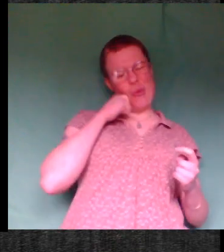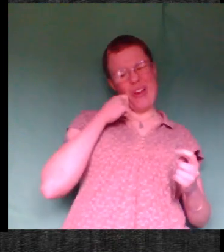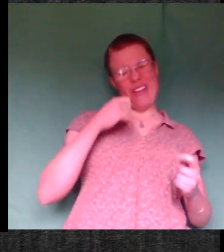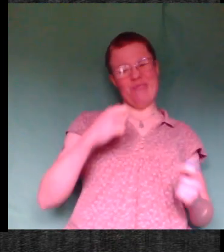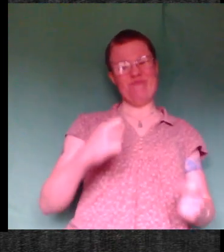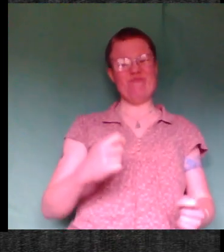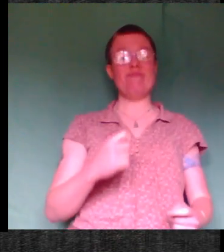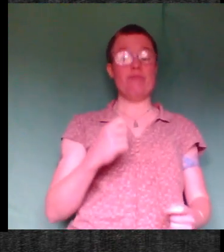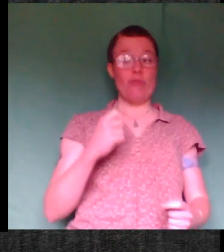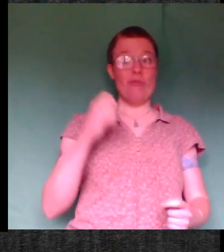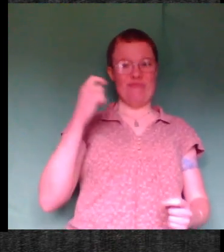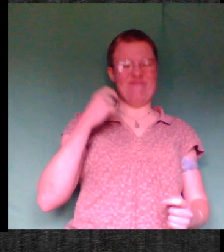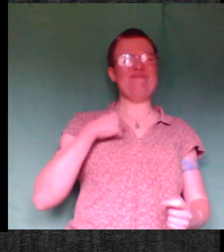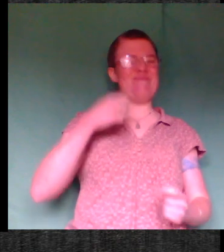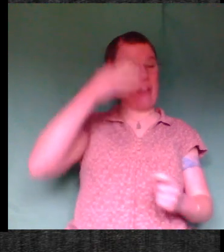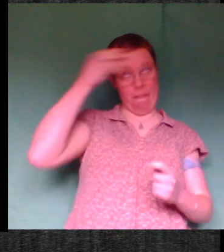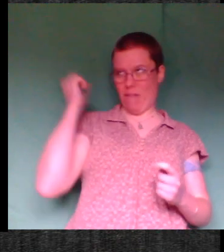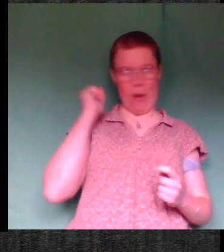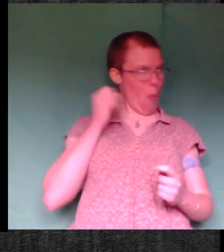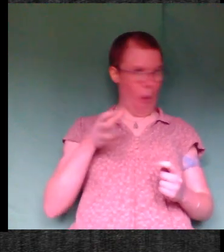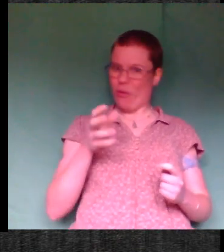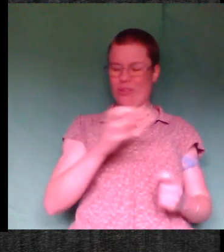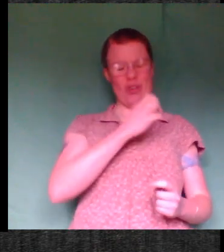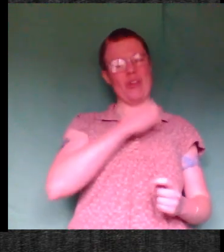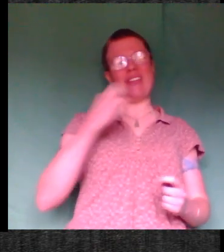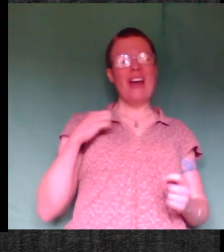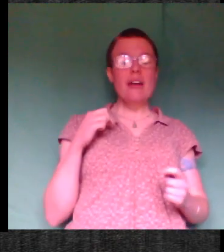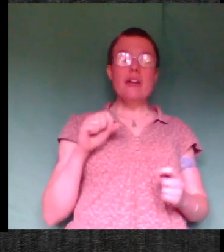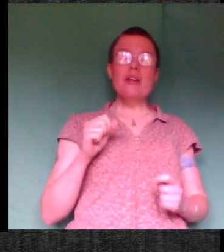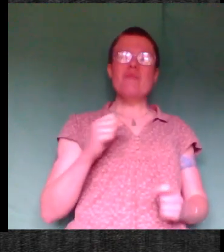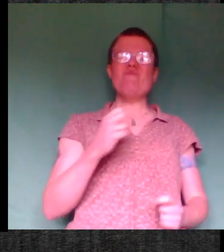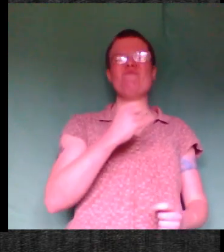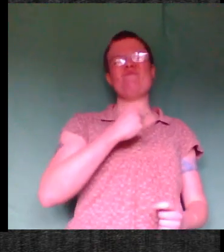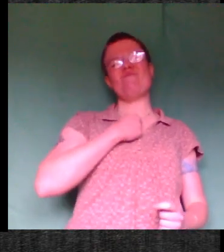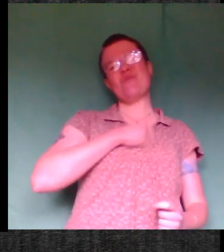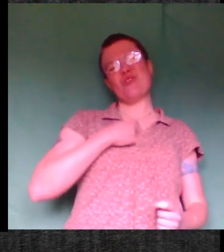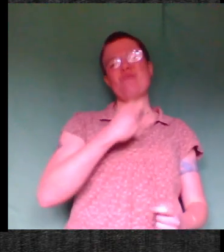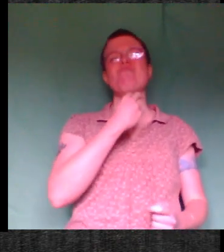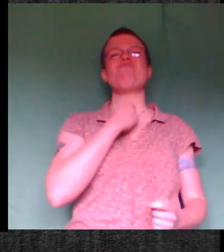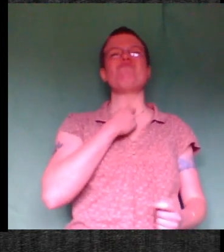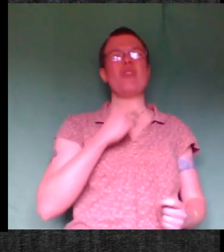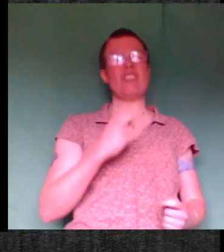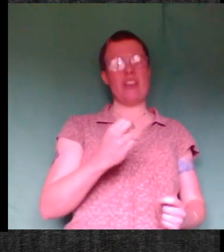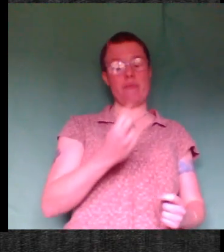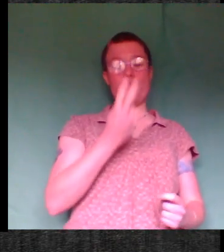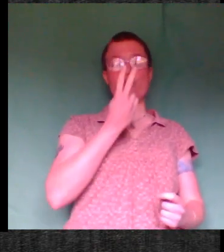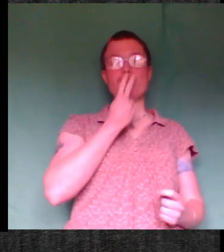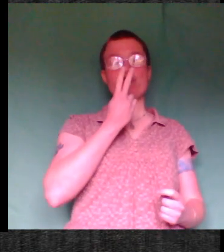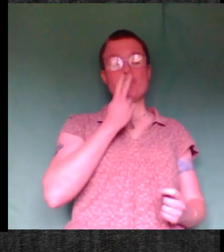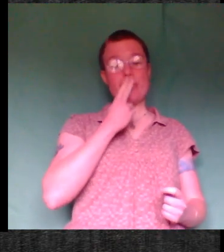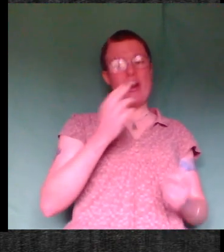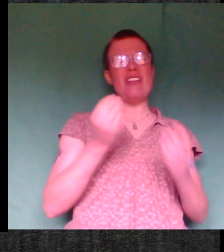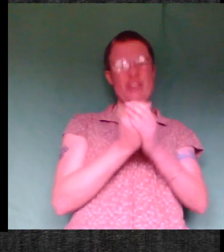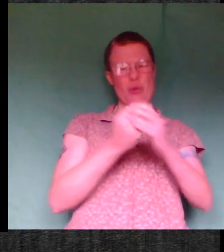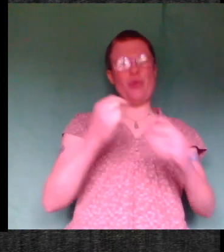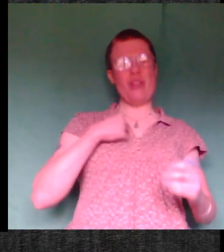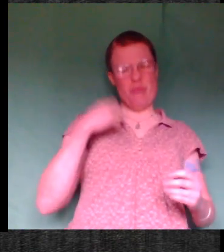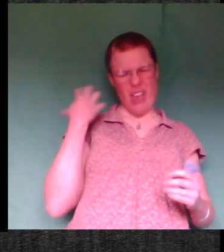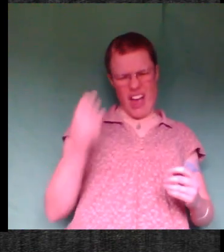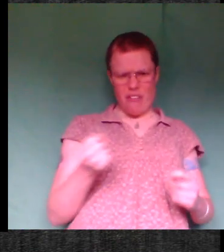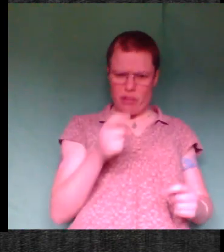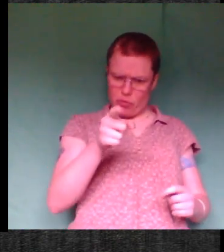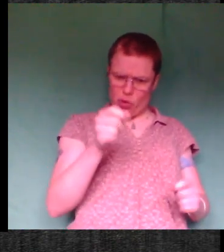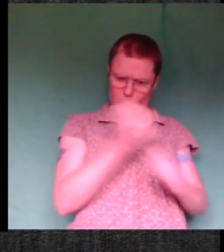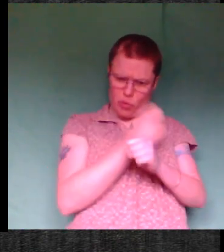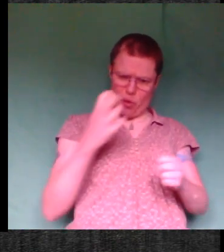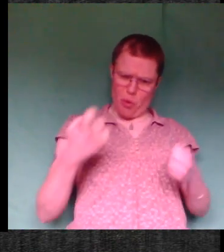my smokes. How did you do that? In my stomach. Thanks to the shot you gave me that suppressed my stomach acids.